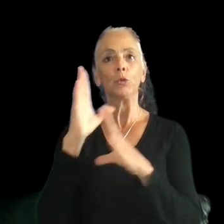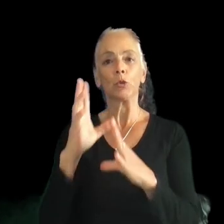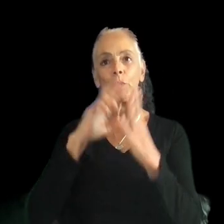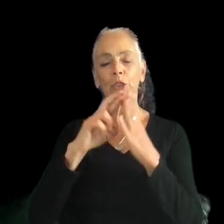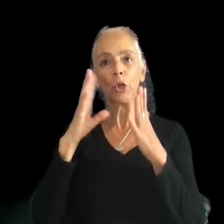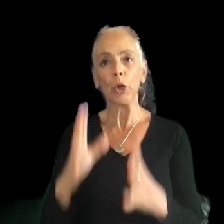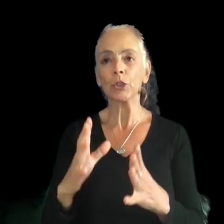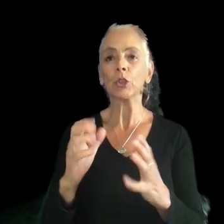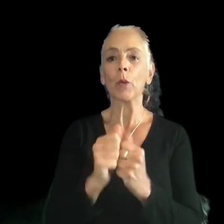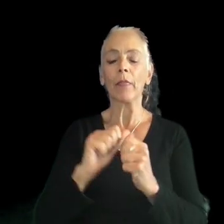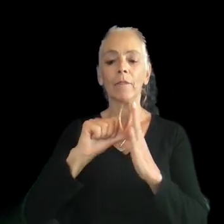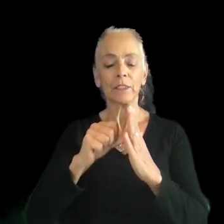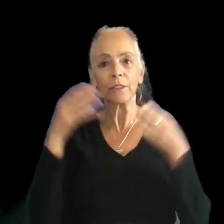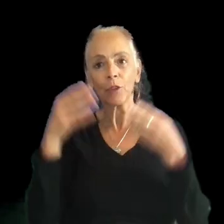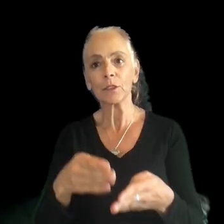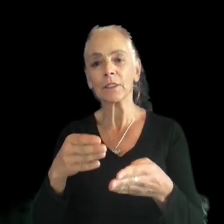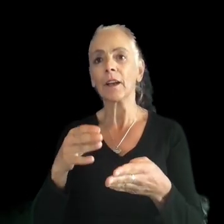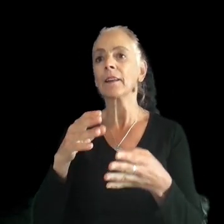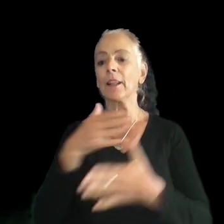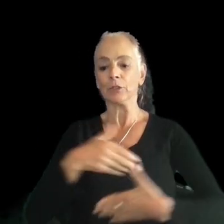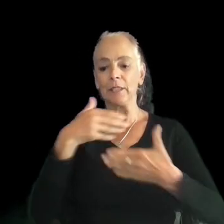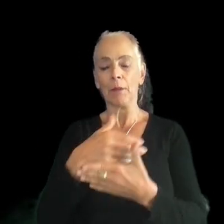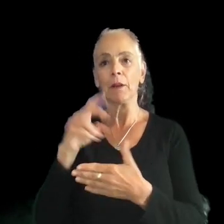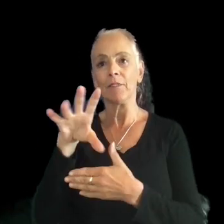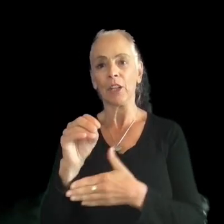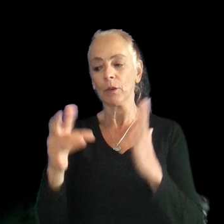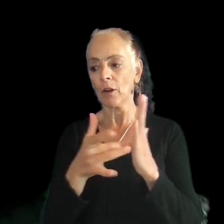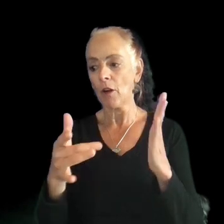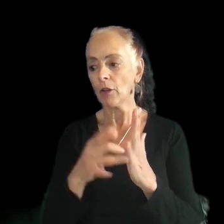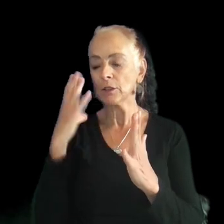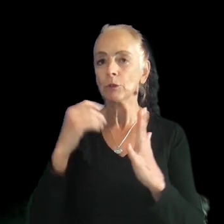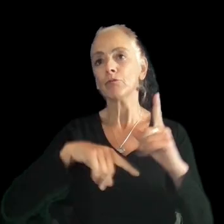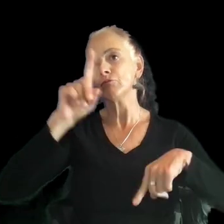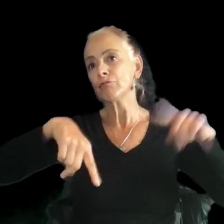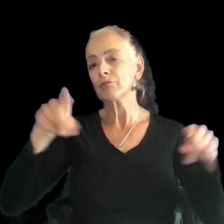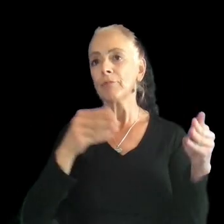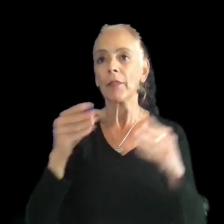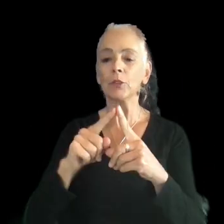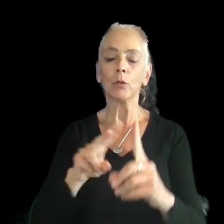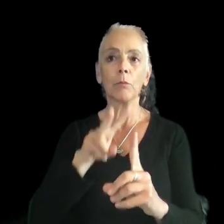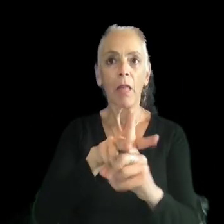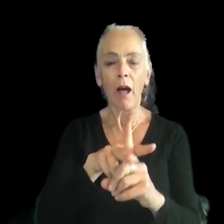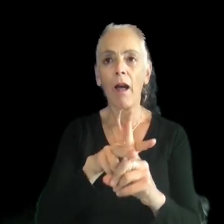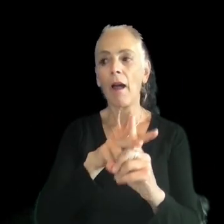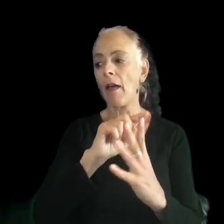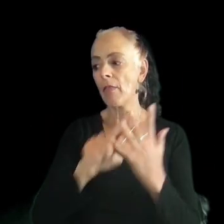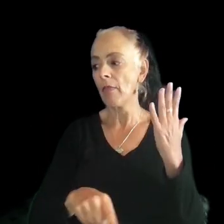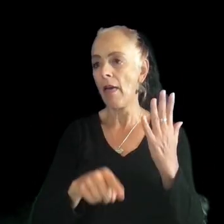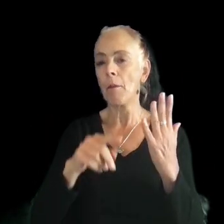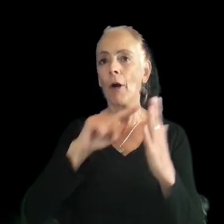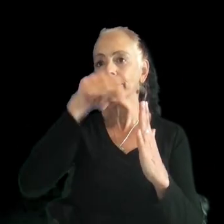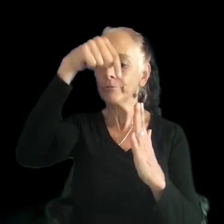on entertainment and video technology rich is experiencing broad swatch of methods of applying them on a dig